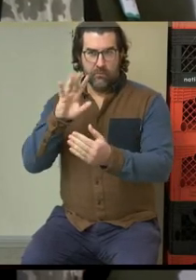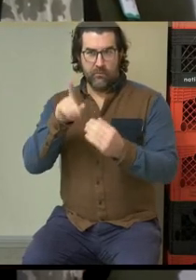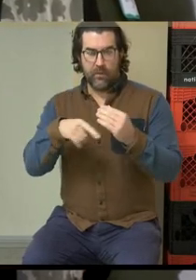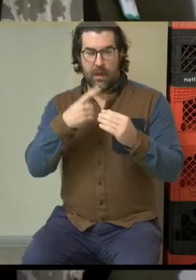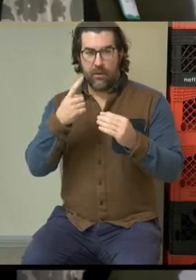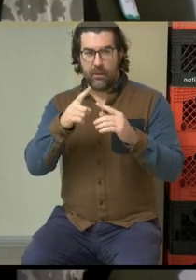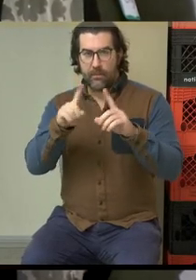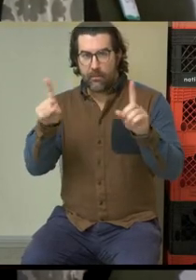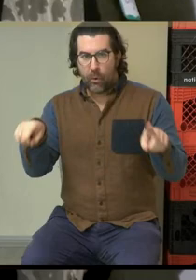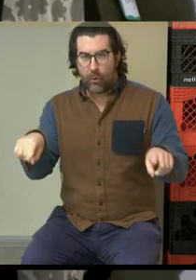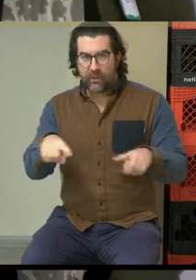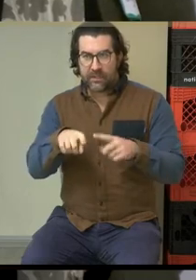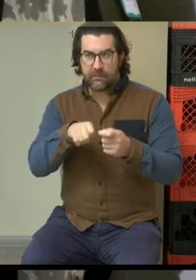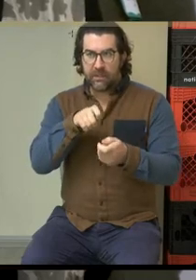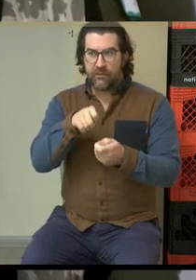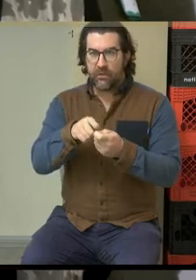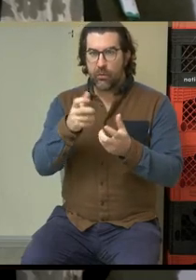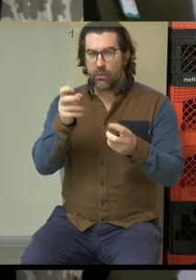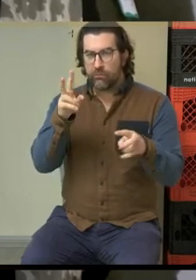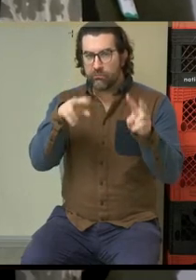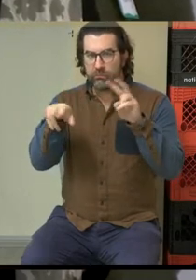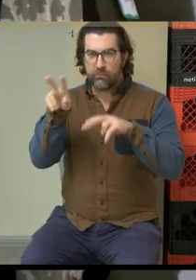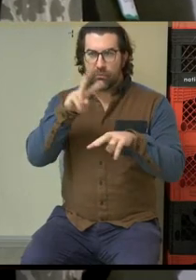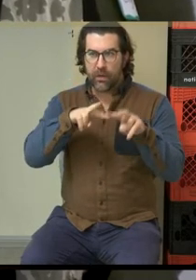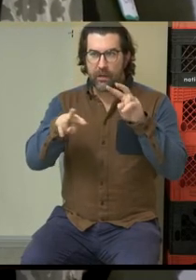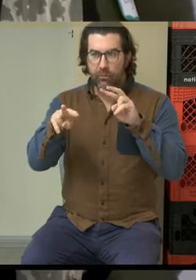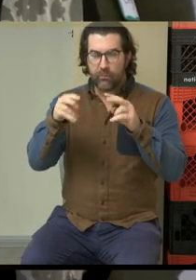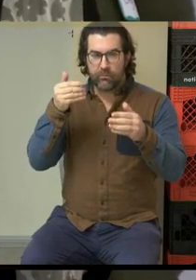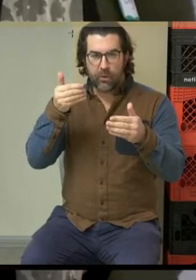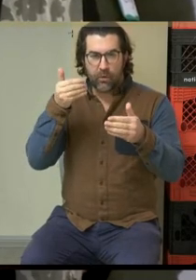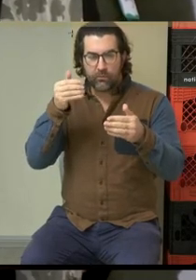board specifically if anybody wants to look at them more closely.